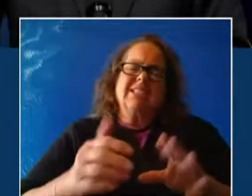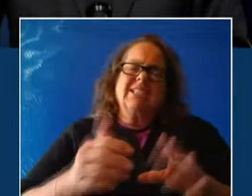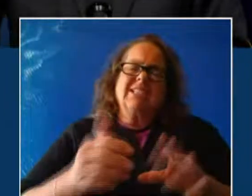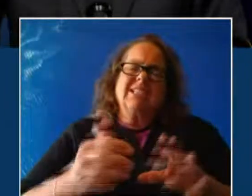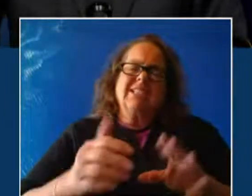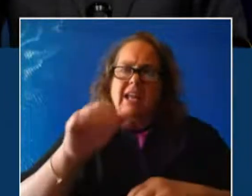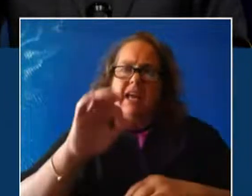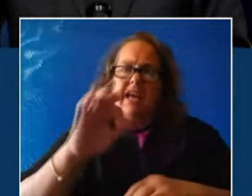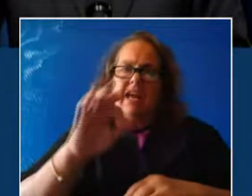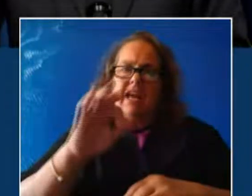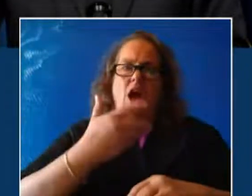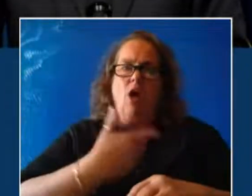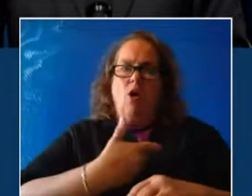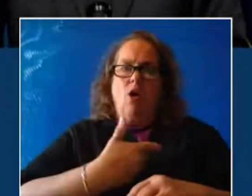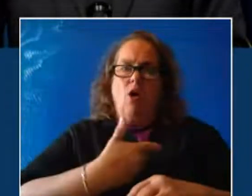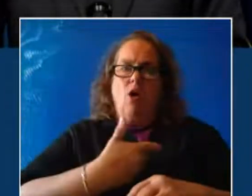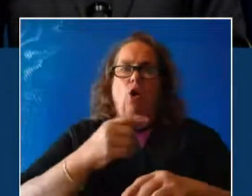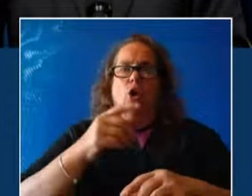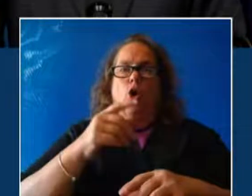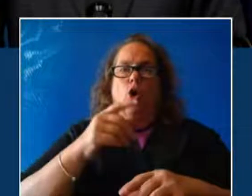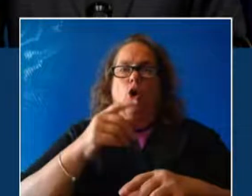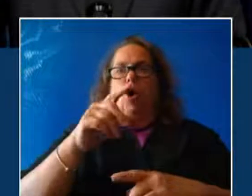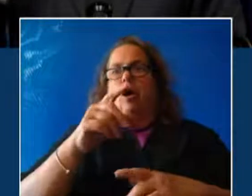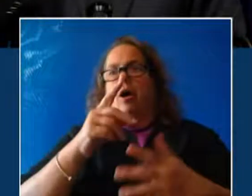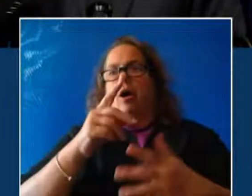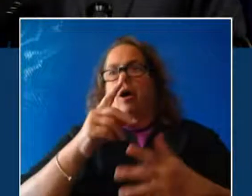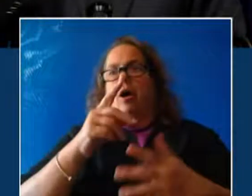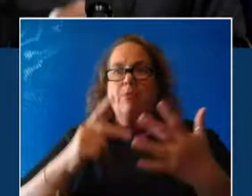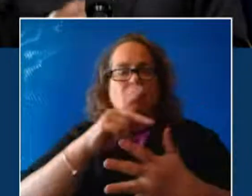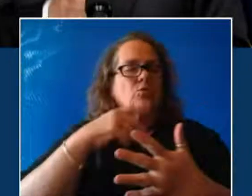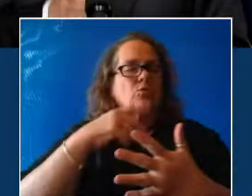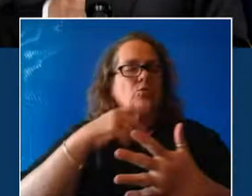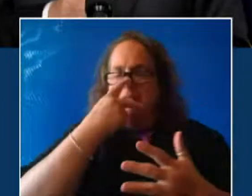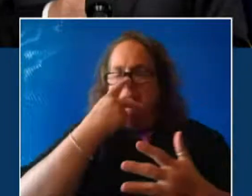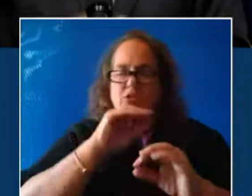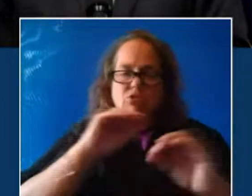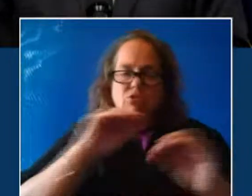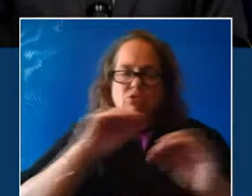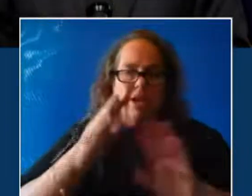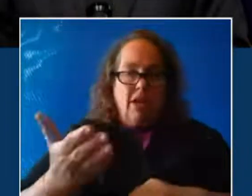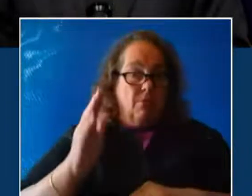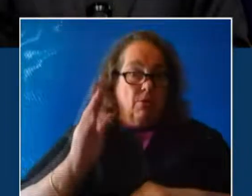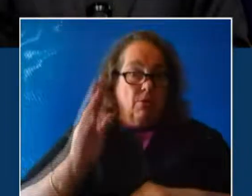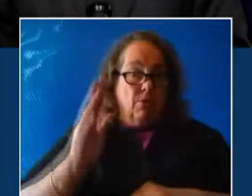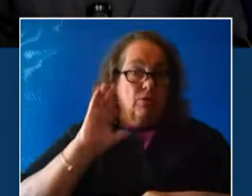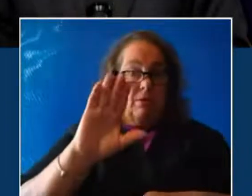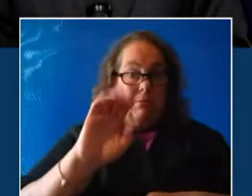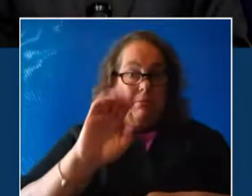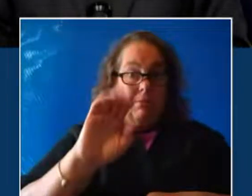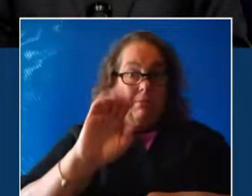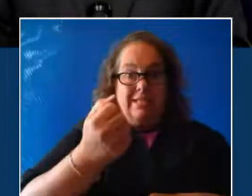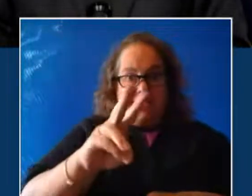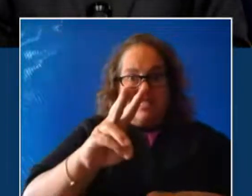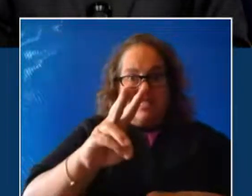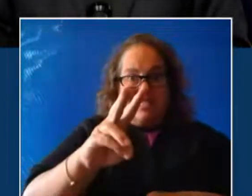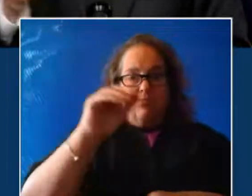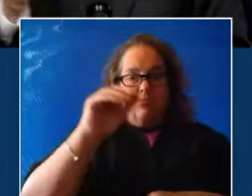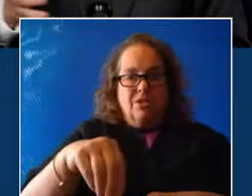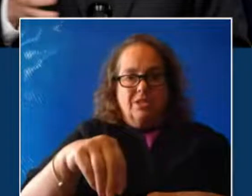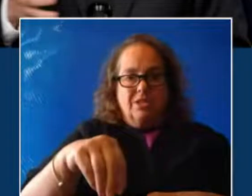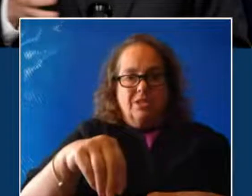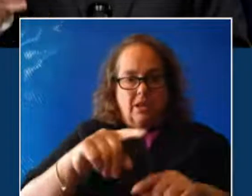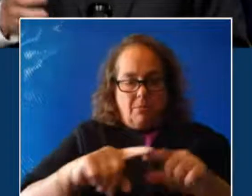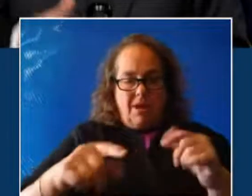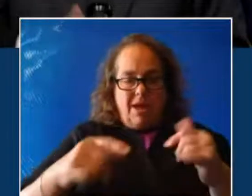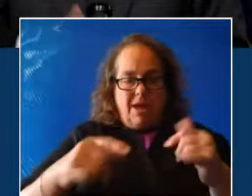used to be 16% and has been cut in half based on efforts that we've been working on hard